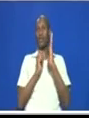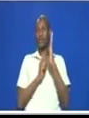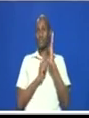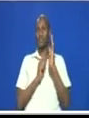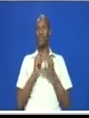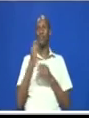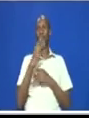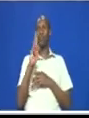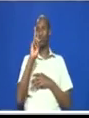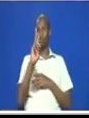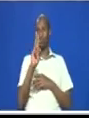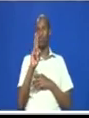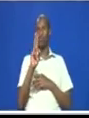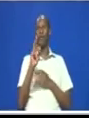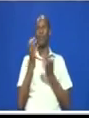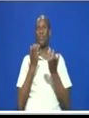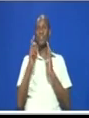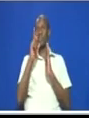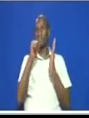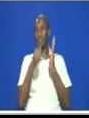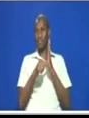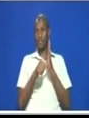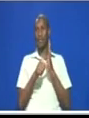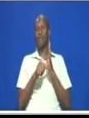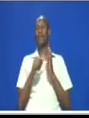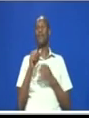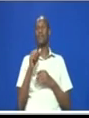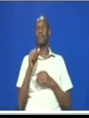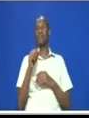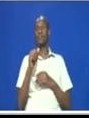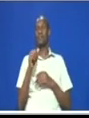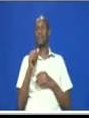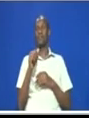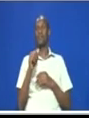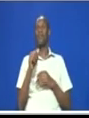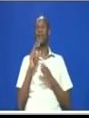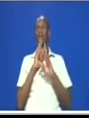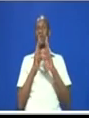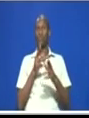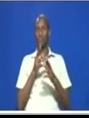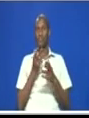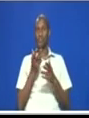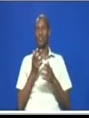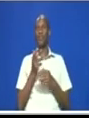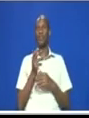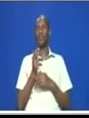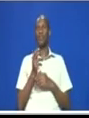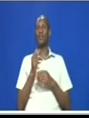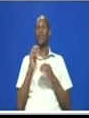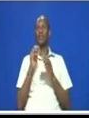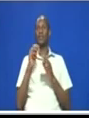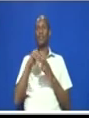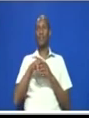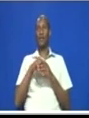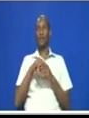2, business letters in Form 2, reports in Form 3, internal